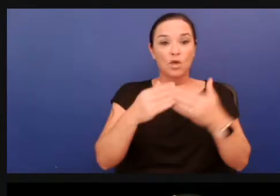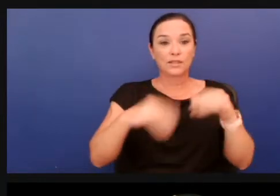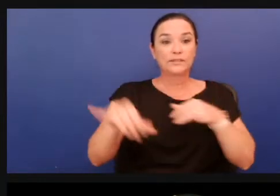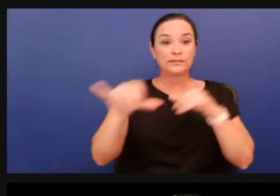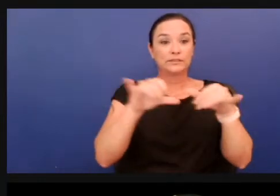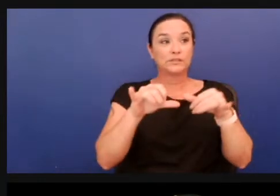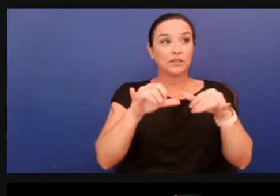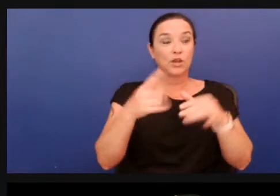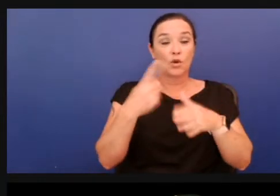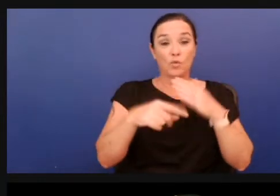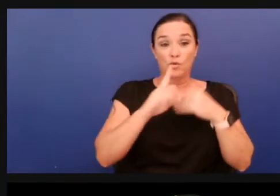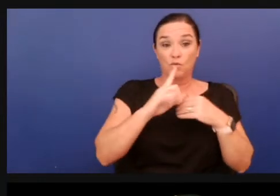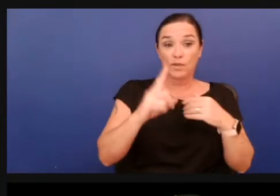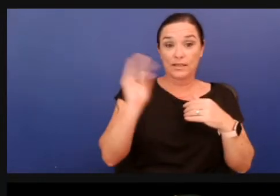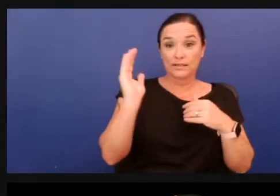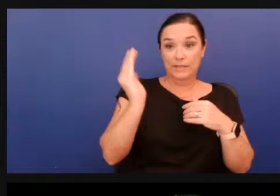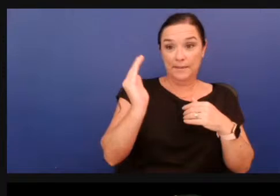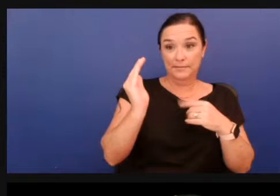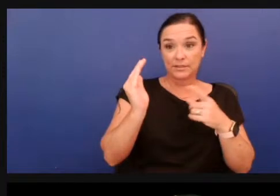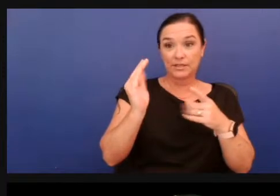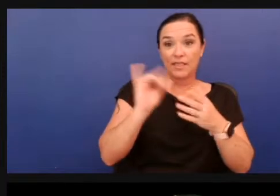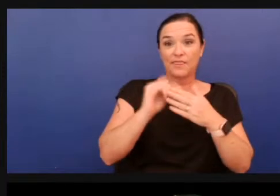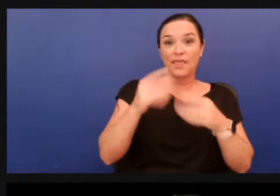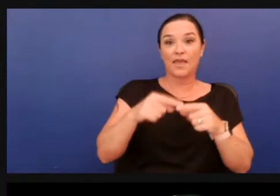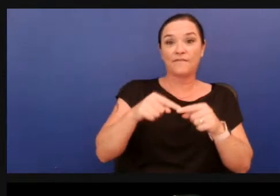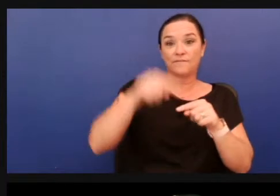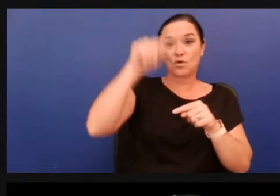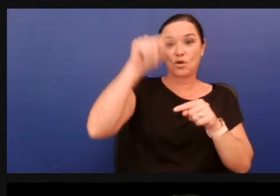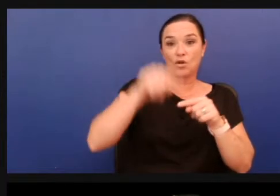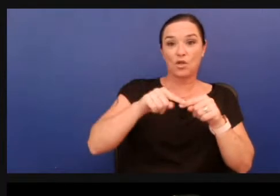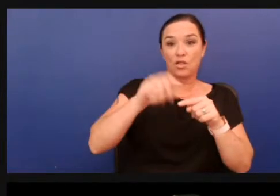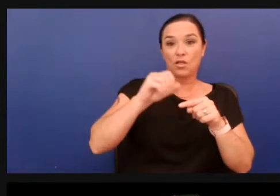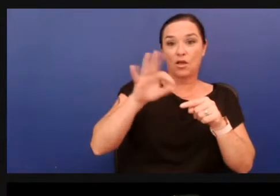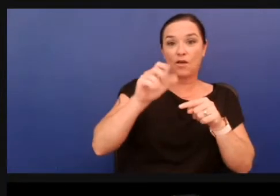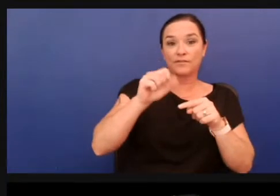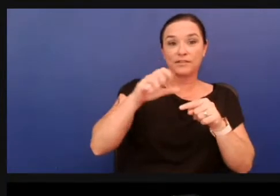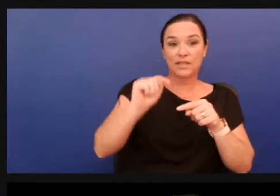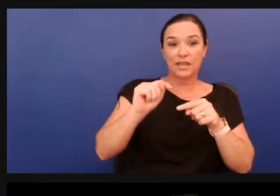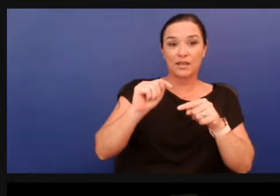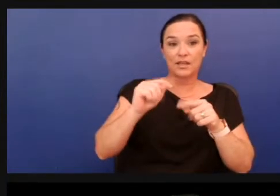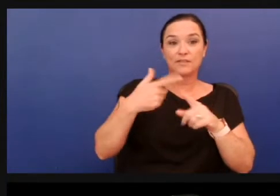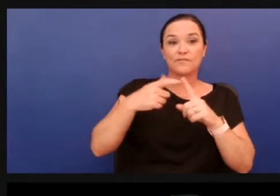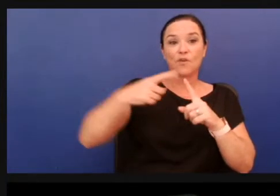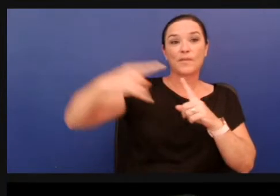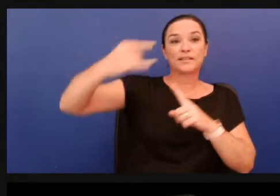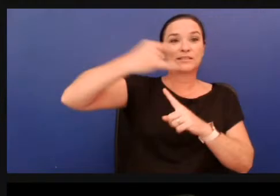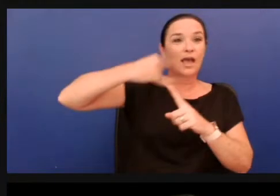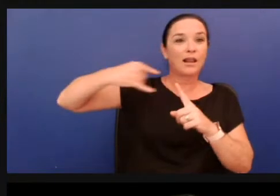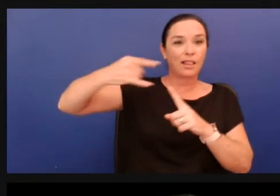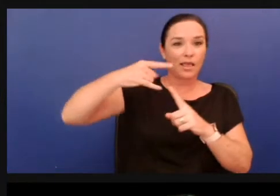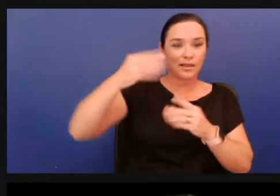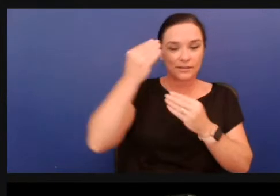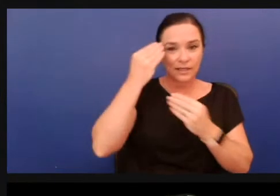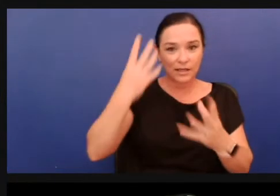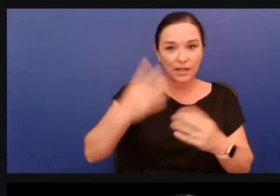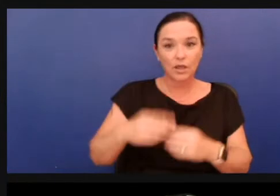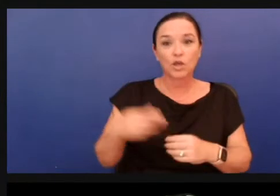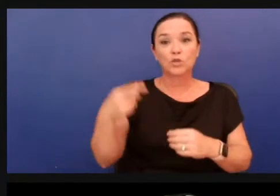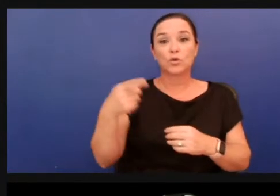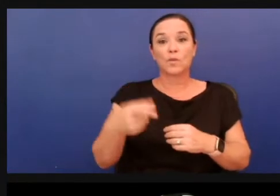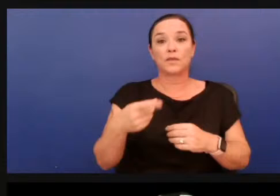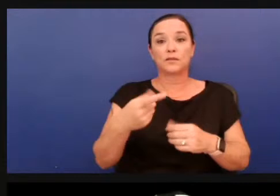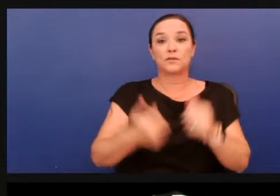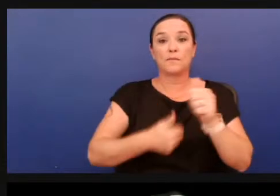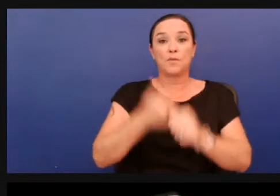really seems like where that vertical offset's coming from is the satellite data. So this is the most